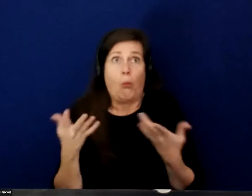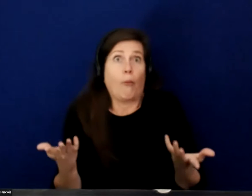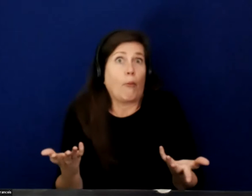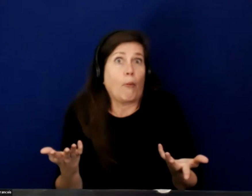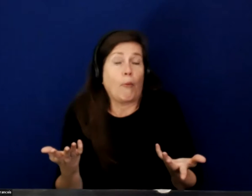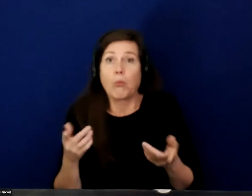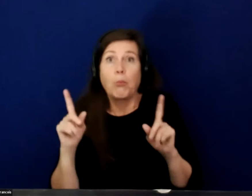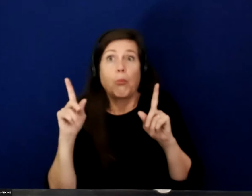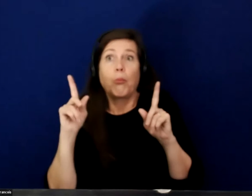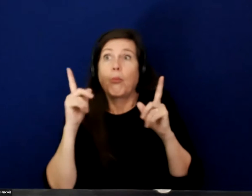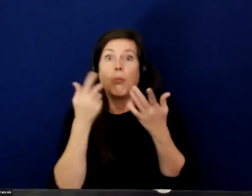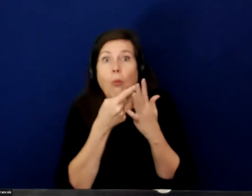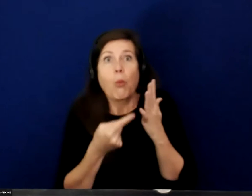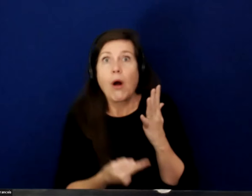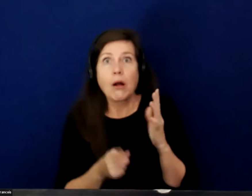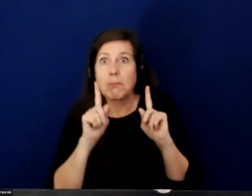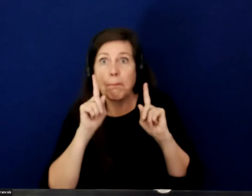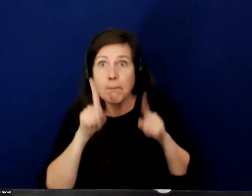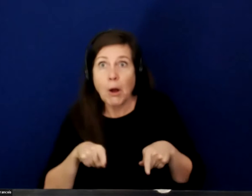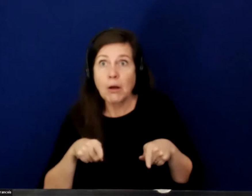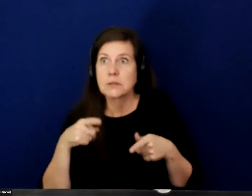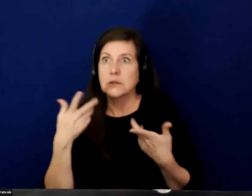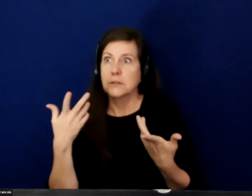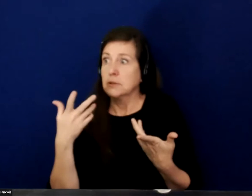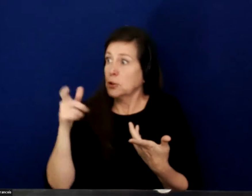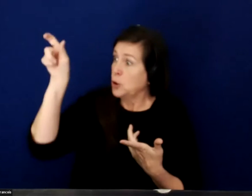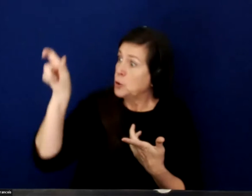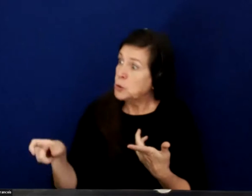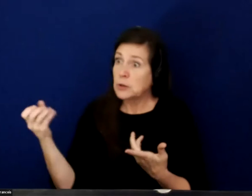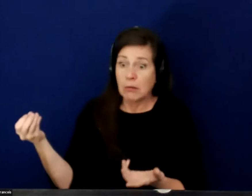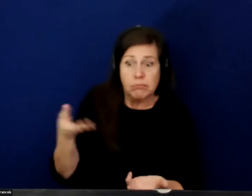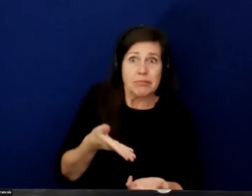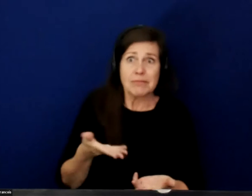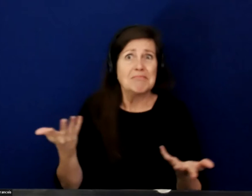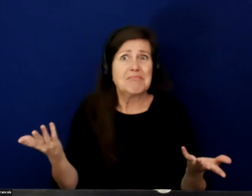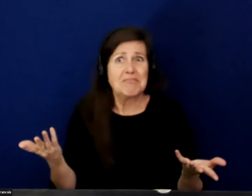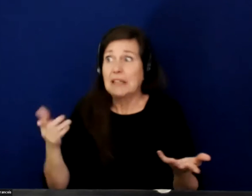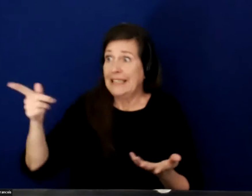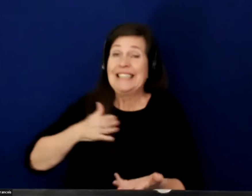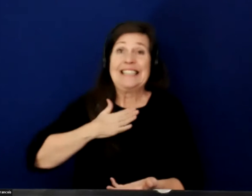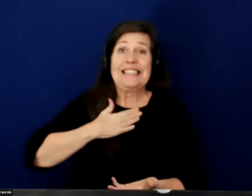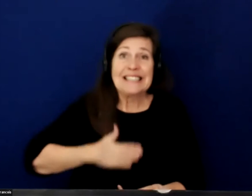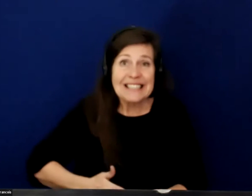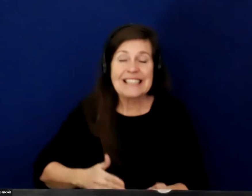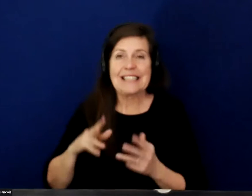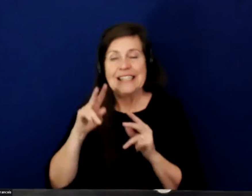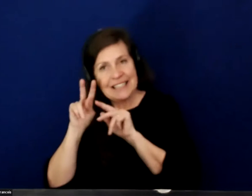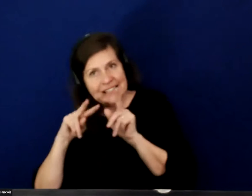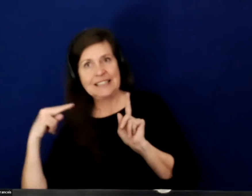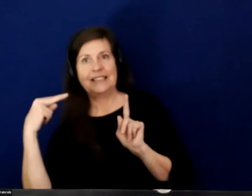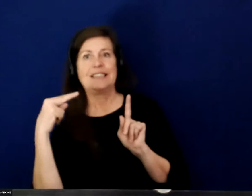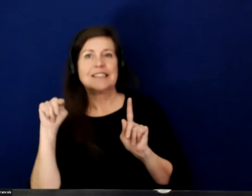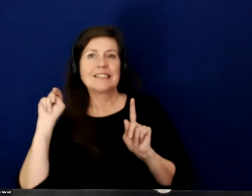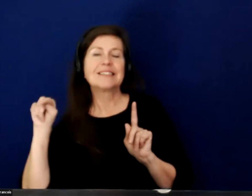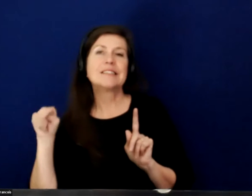What do we expect from the user? What is the need of the user? And I think a lot of